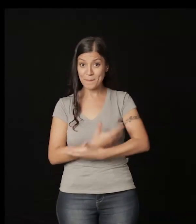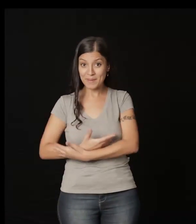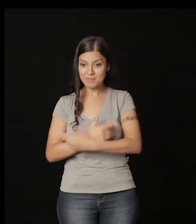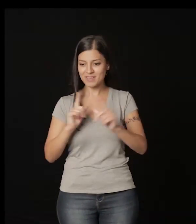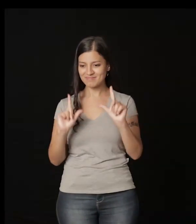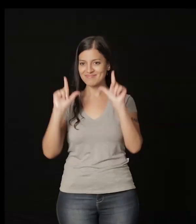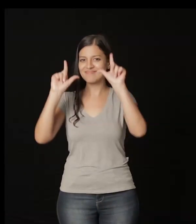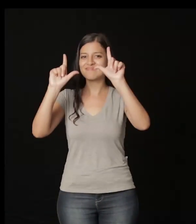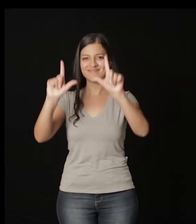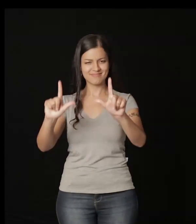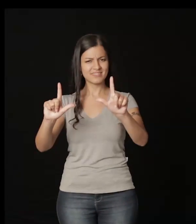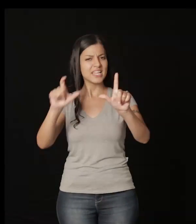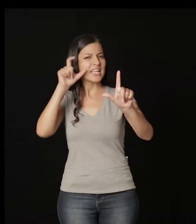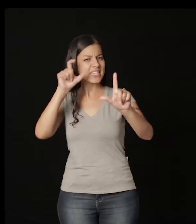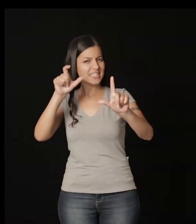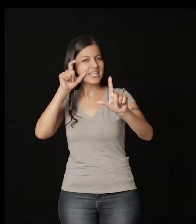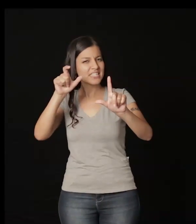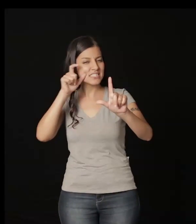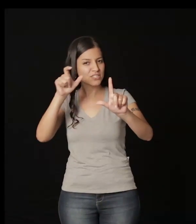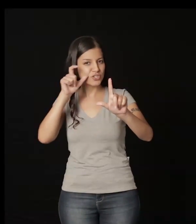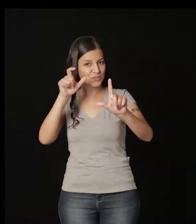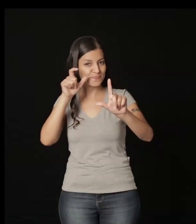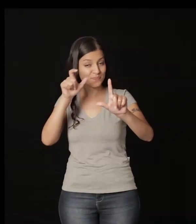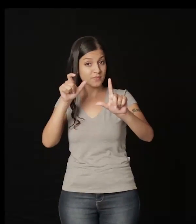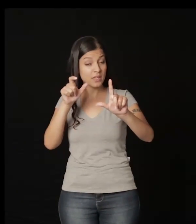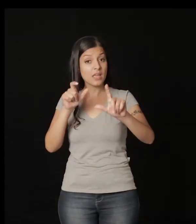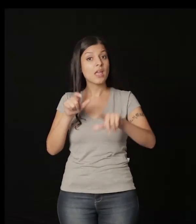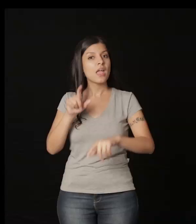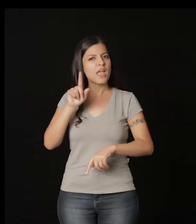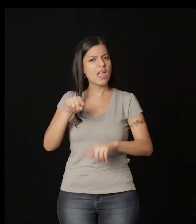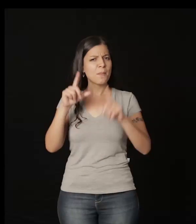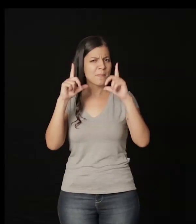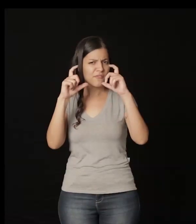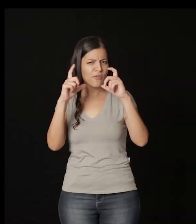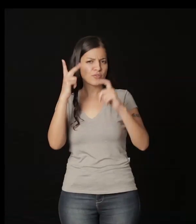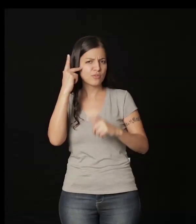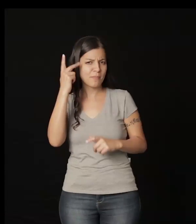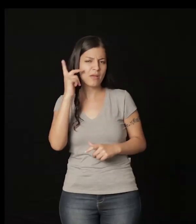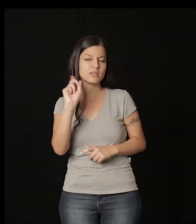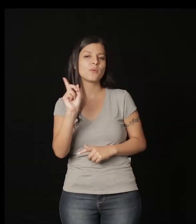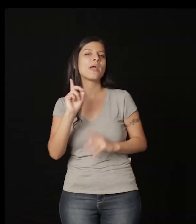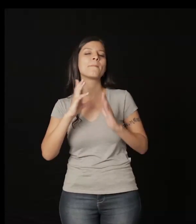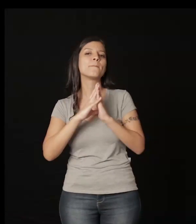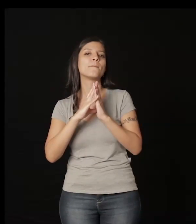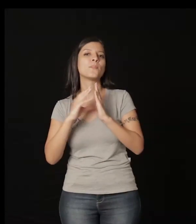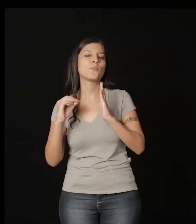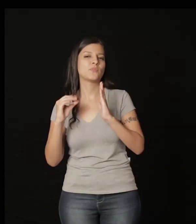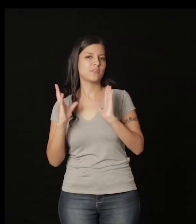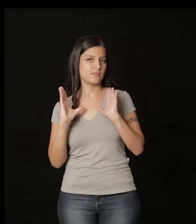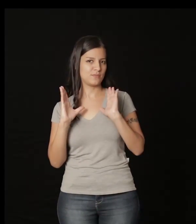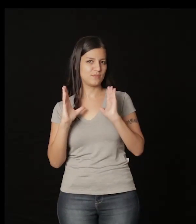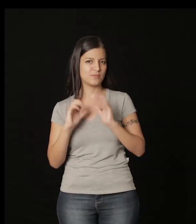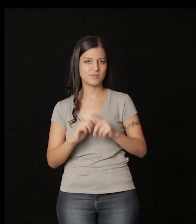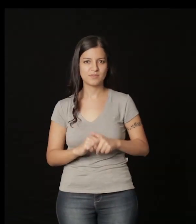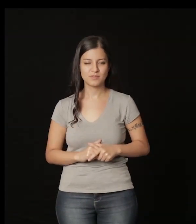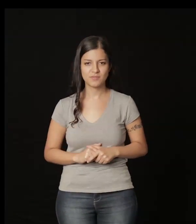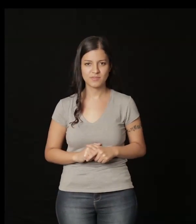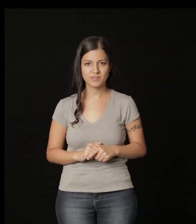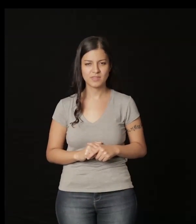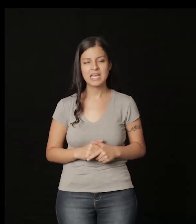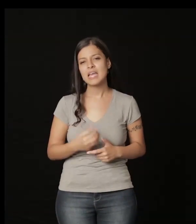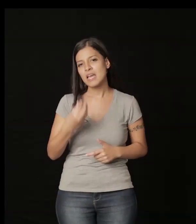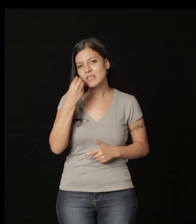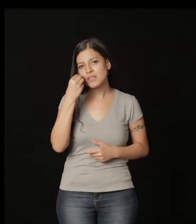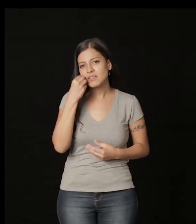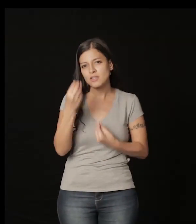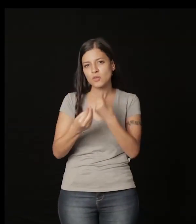that's interesting to put that line with this picture of this baby being born. But it's not a kind of typical picture, it's a model. So we're